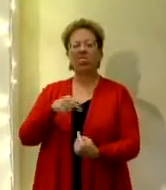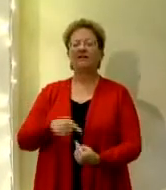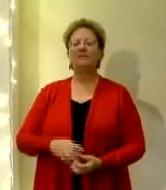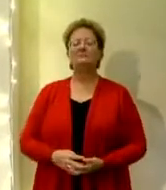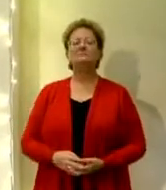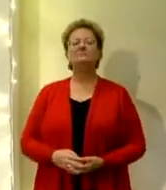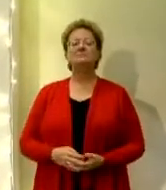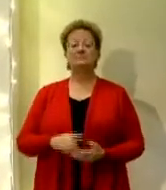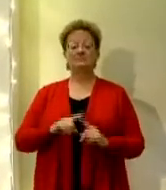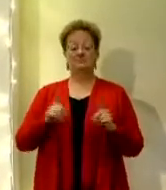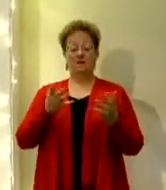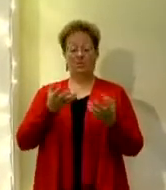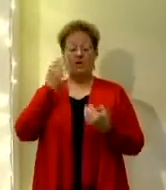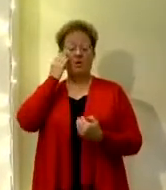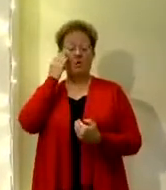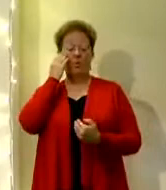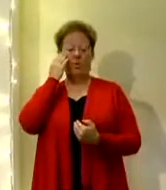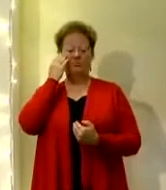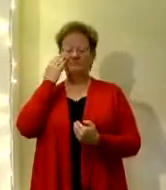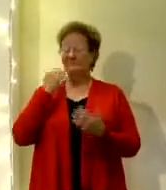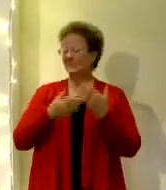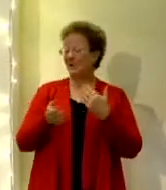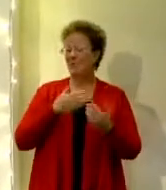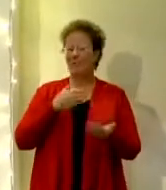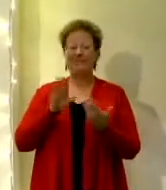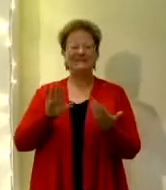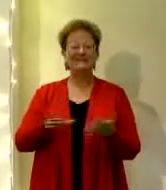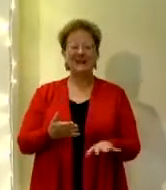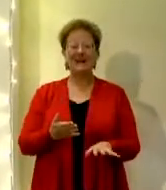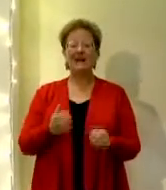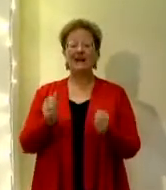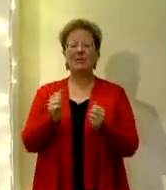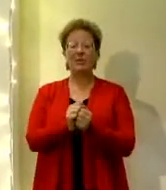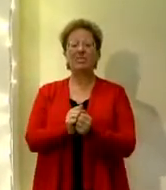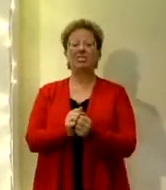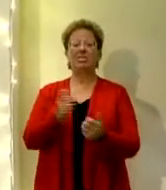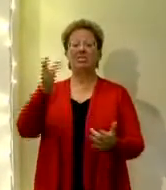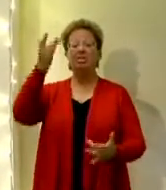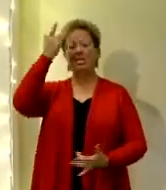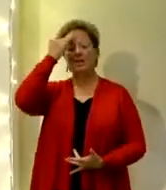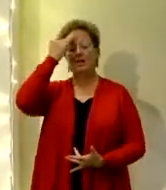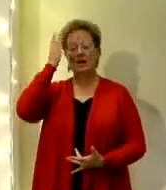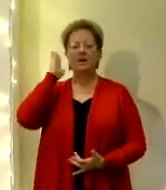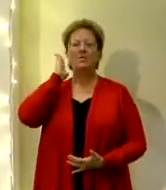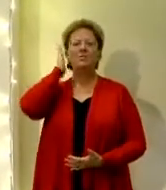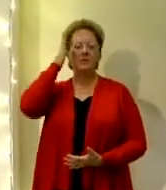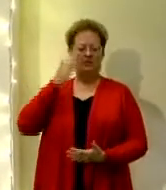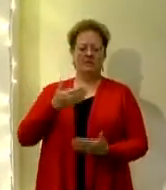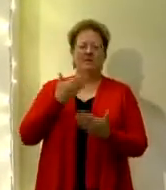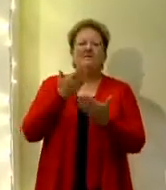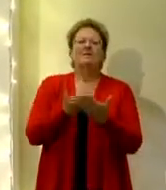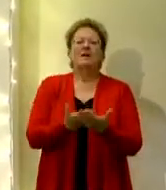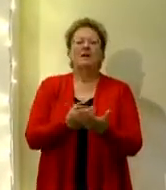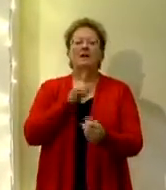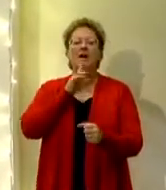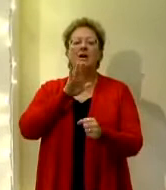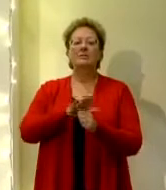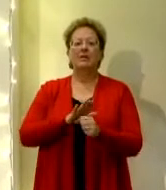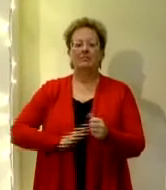George, I want you to know that even if you die with this disease, that you will make it to the Promised Land. And he says,